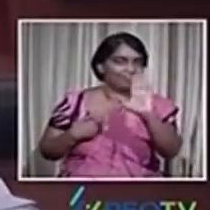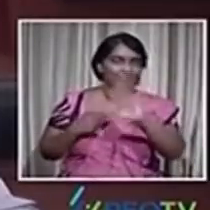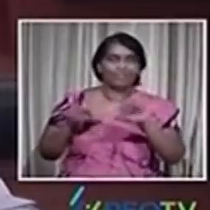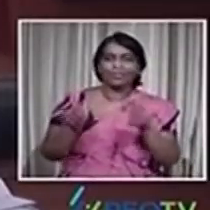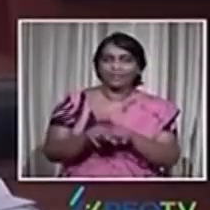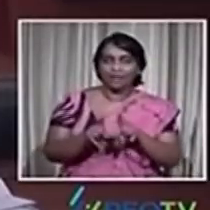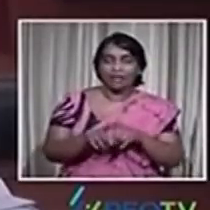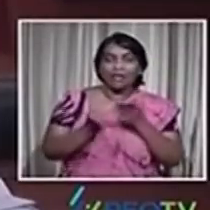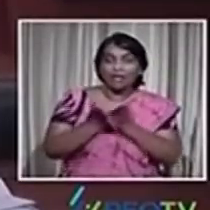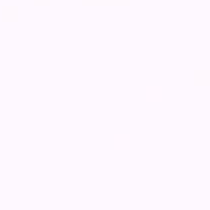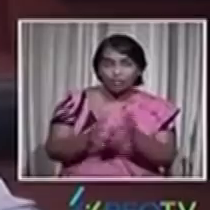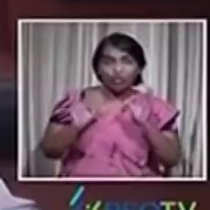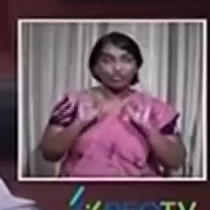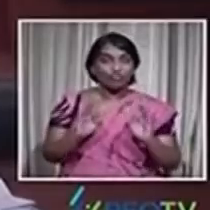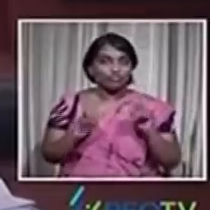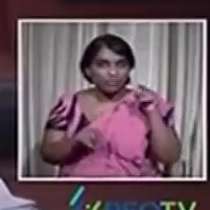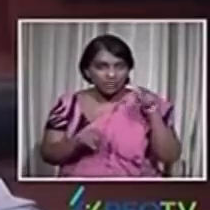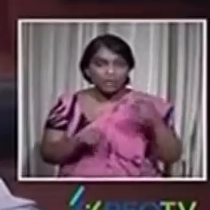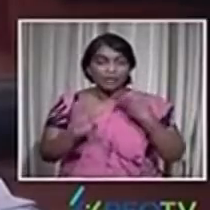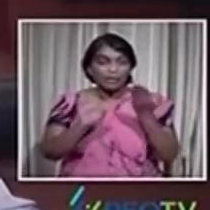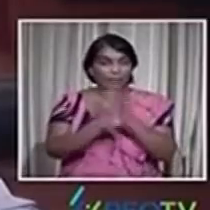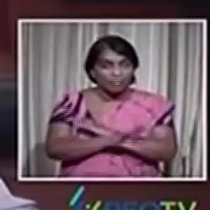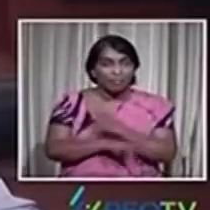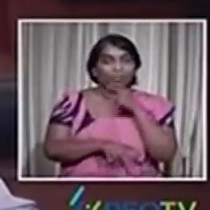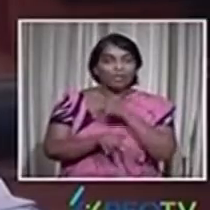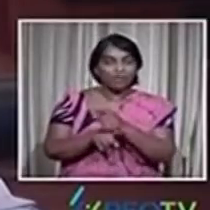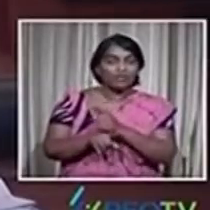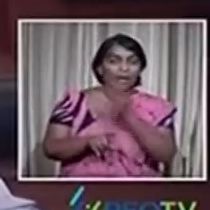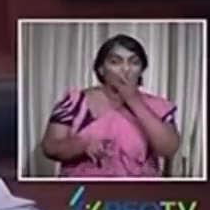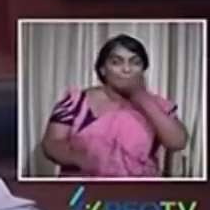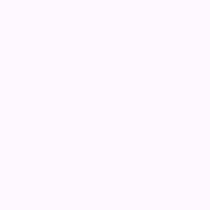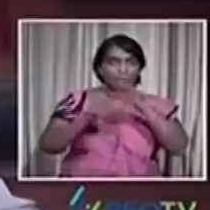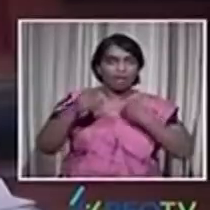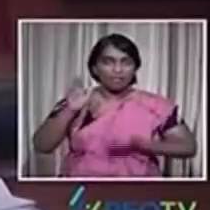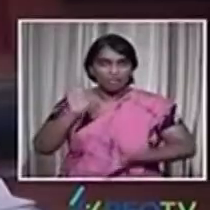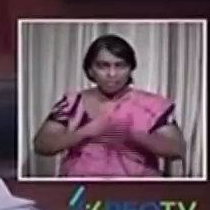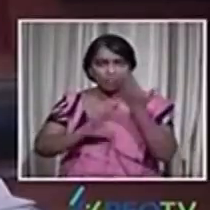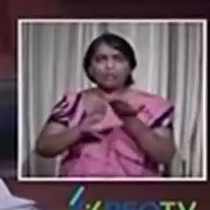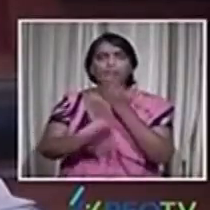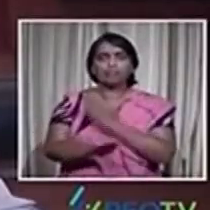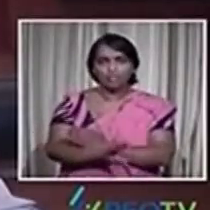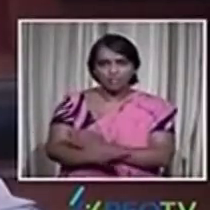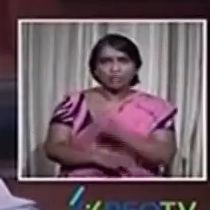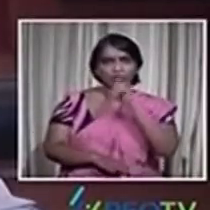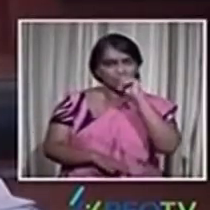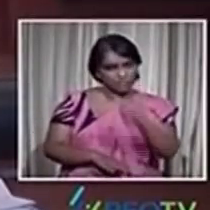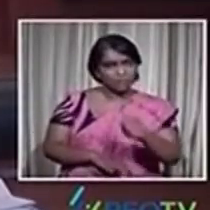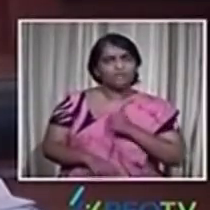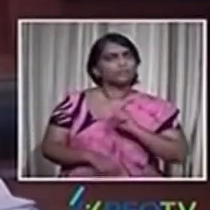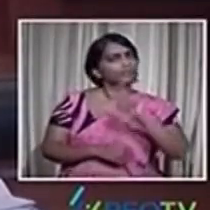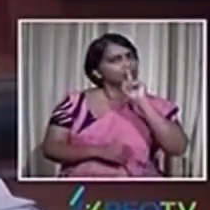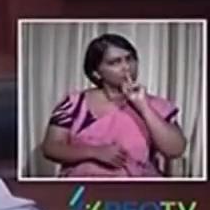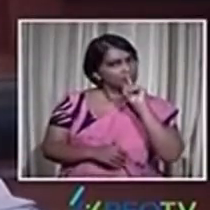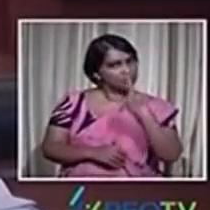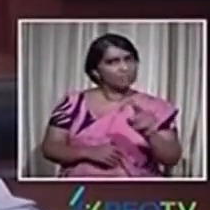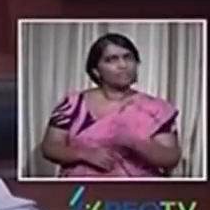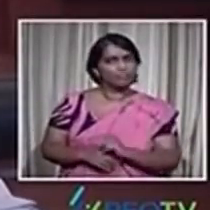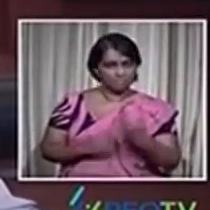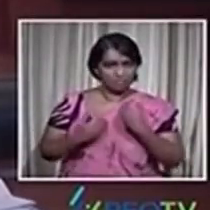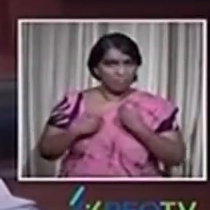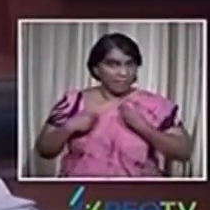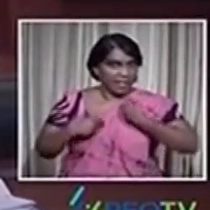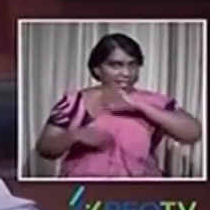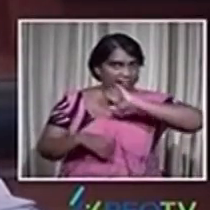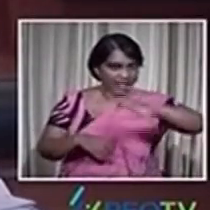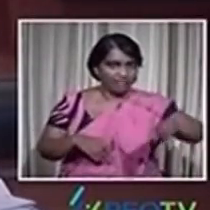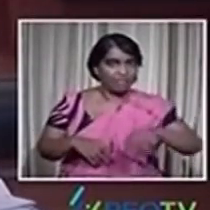1983, think again. That chapter has ended. The era of Mugabe and Gaddafi is no more. Hitler, who commanded millions in his army, is also dead.